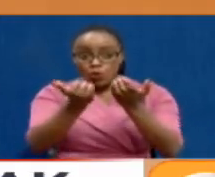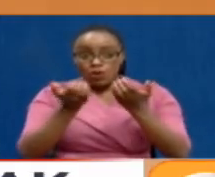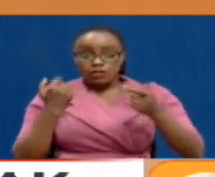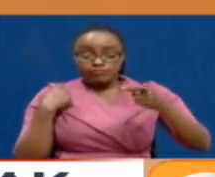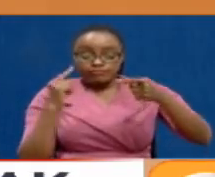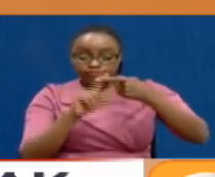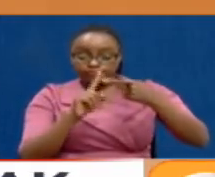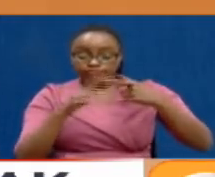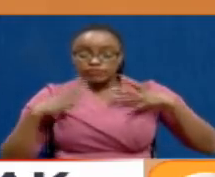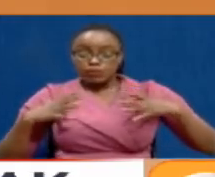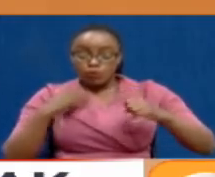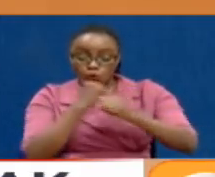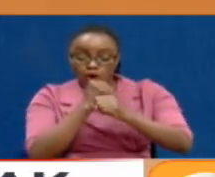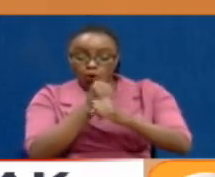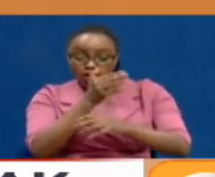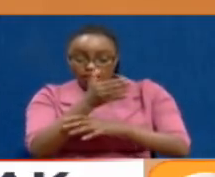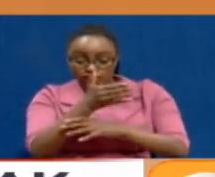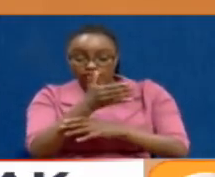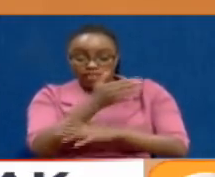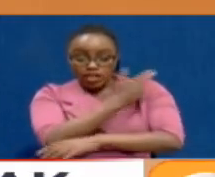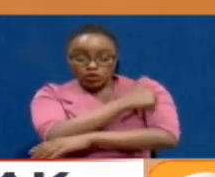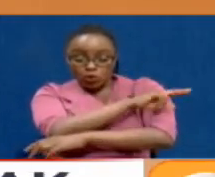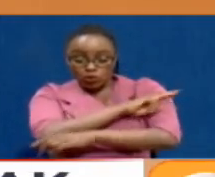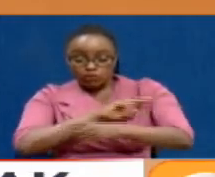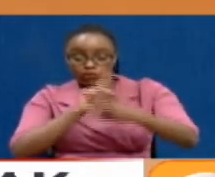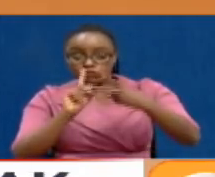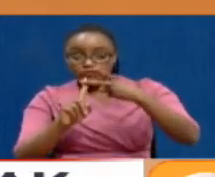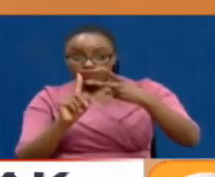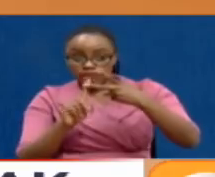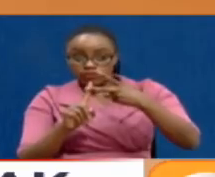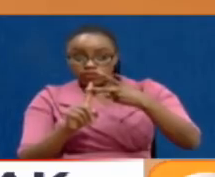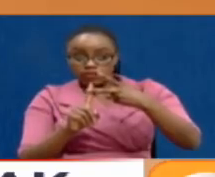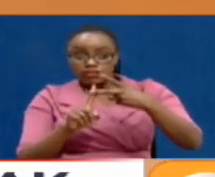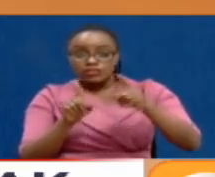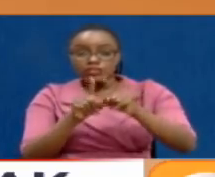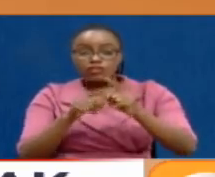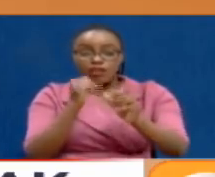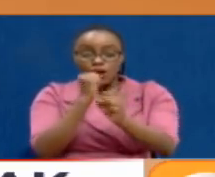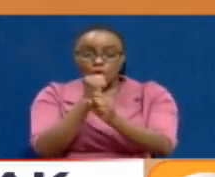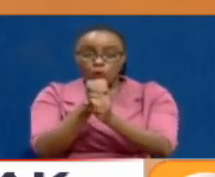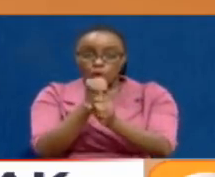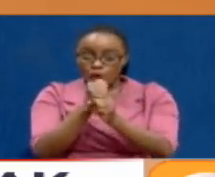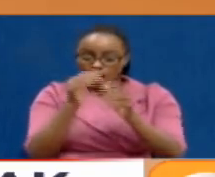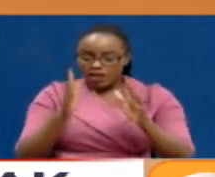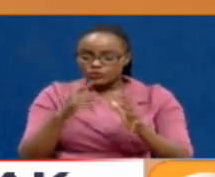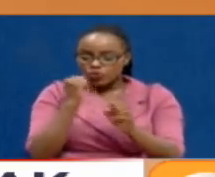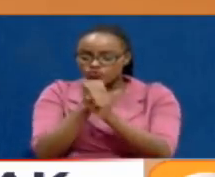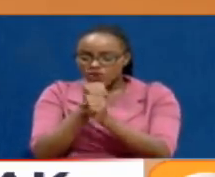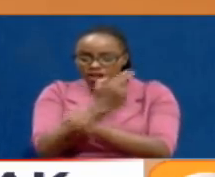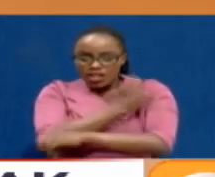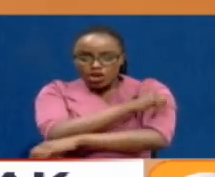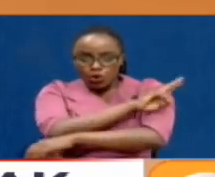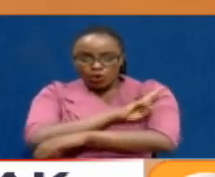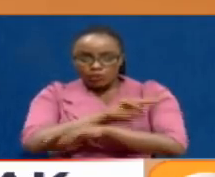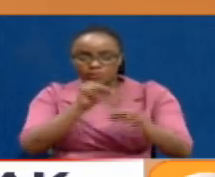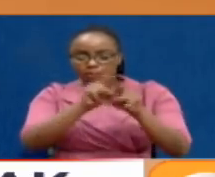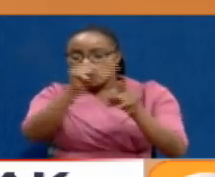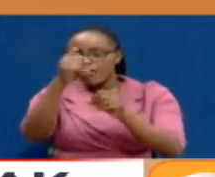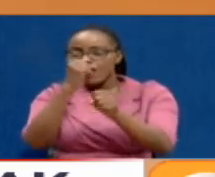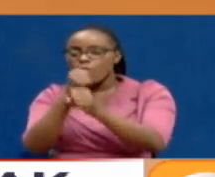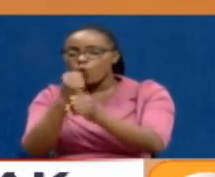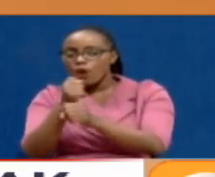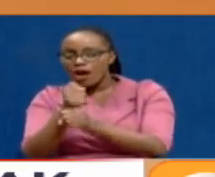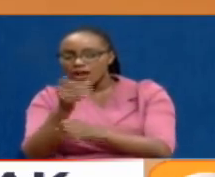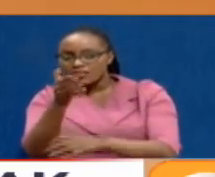are the health workers who are exposed. And when health workers or frontline workers, there are also some workers